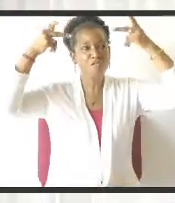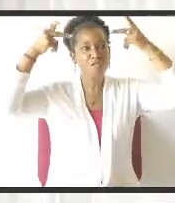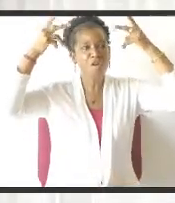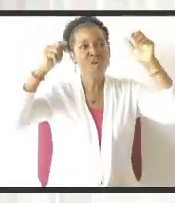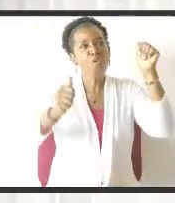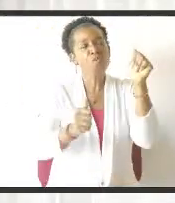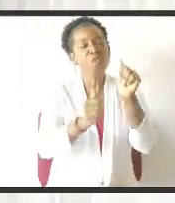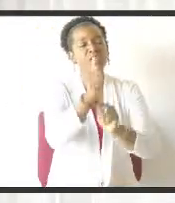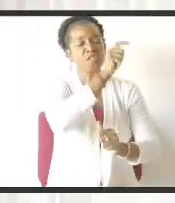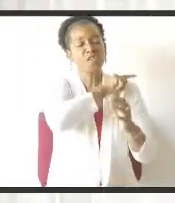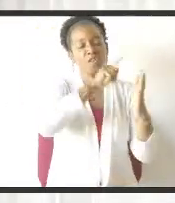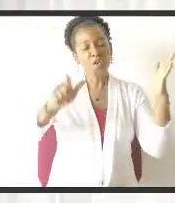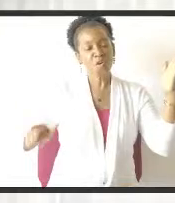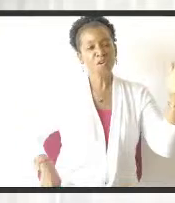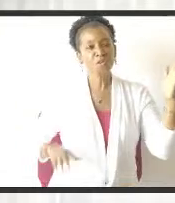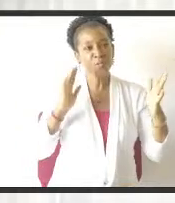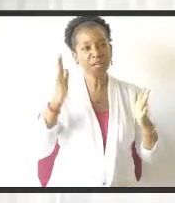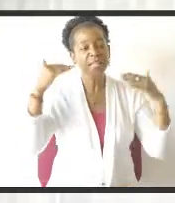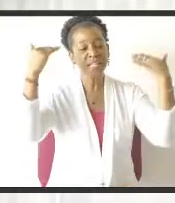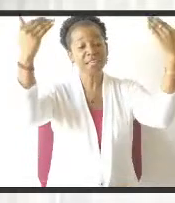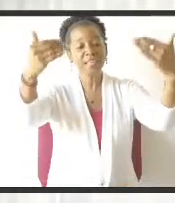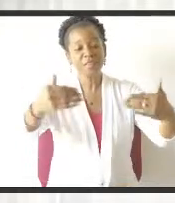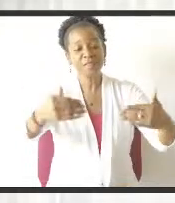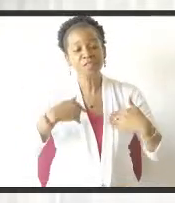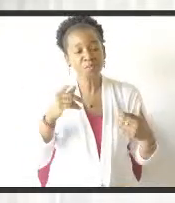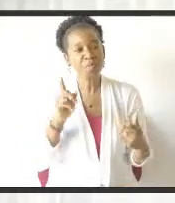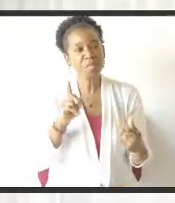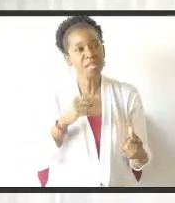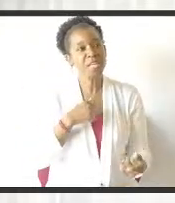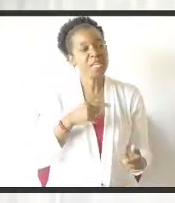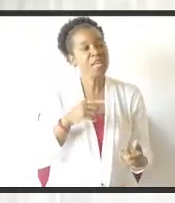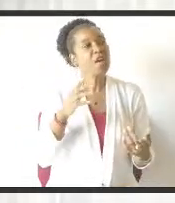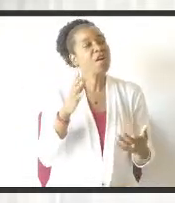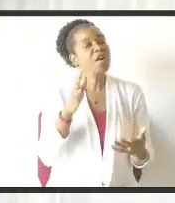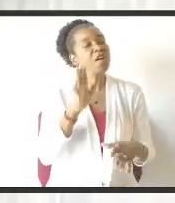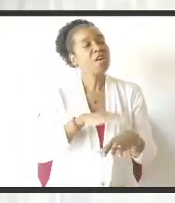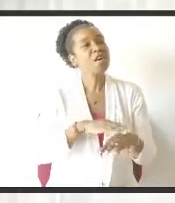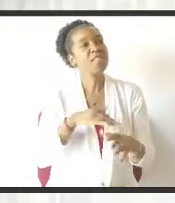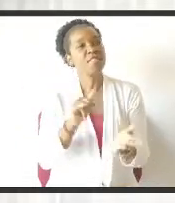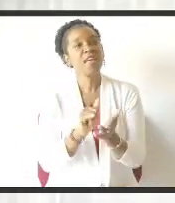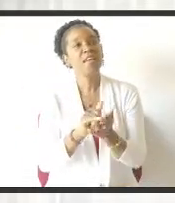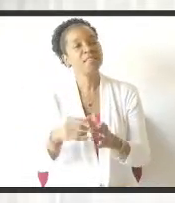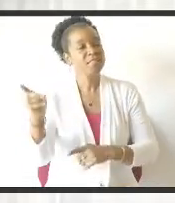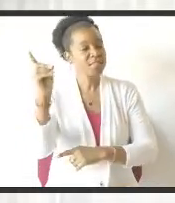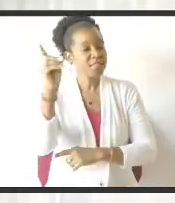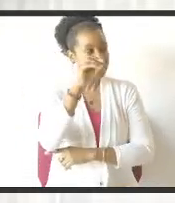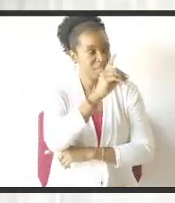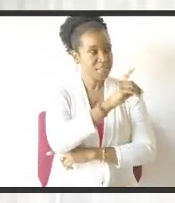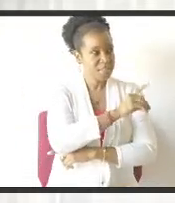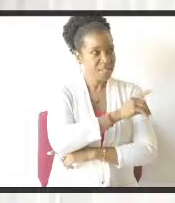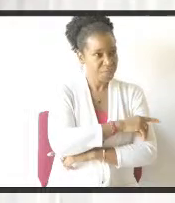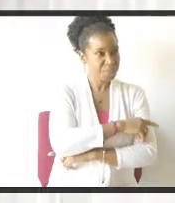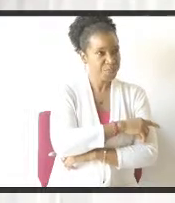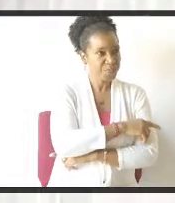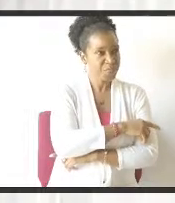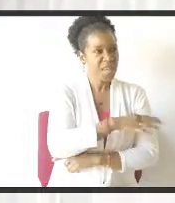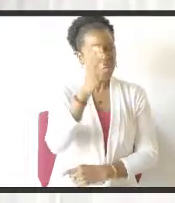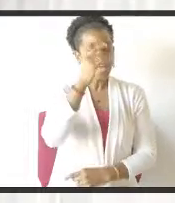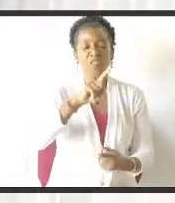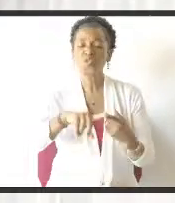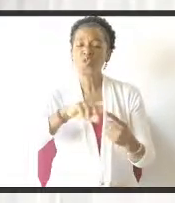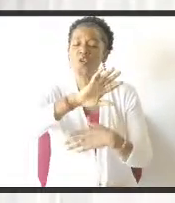day. And not to me only, but unto all them that love his appearing.